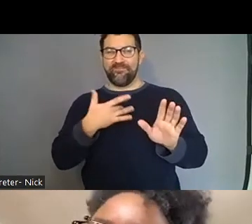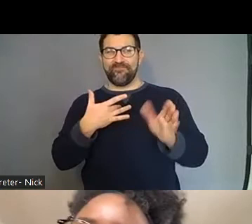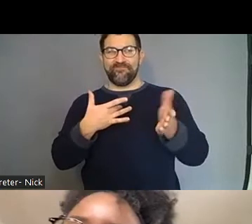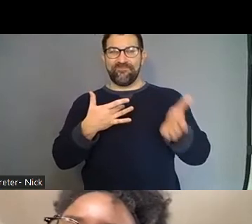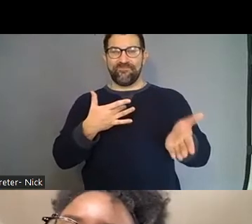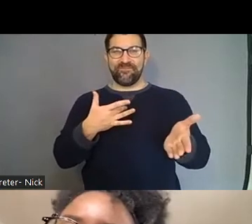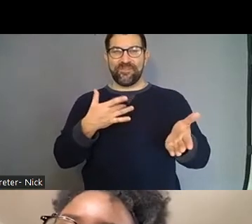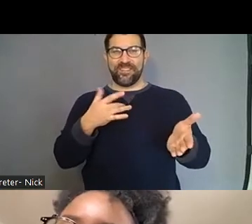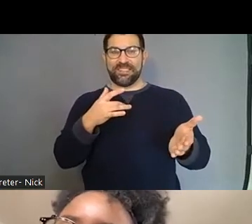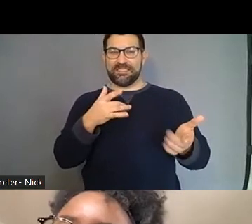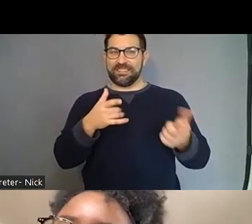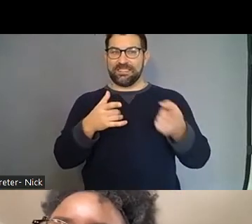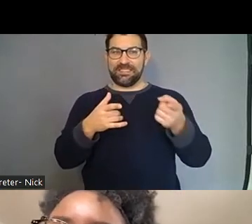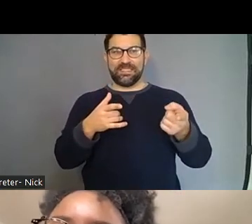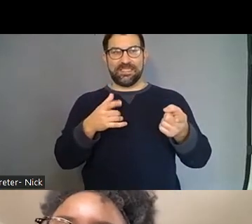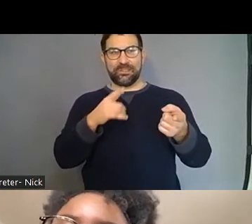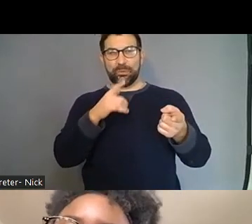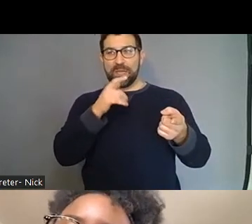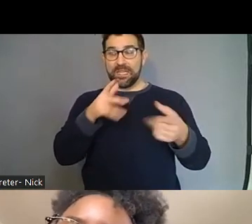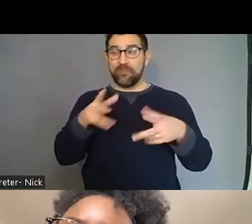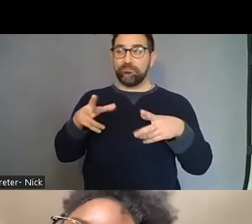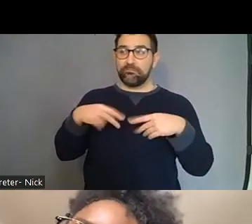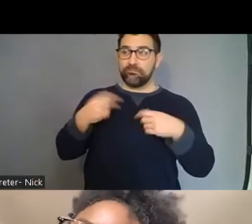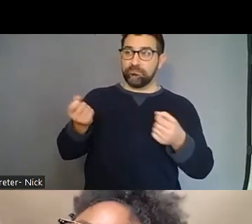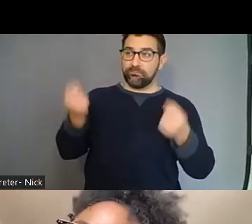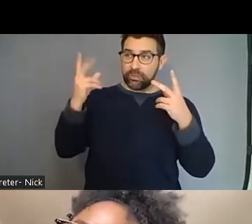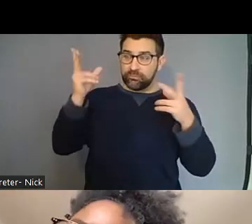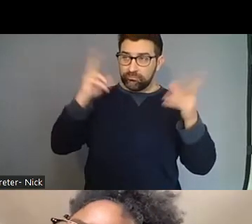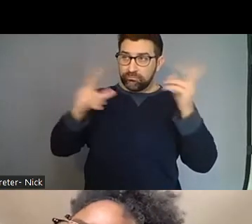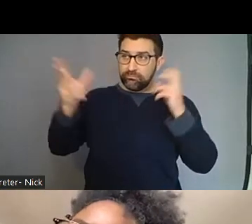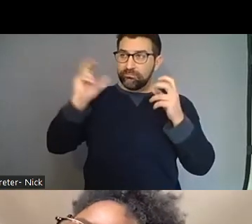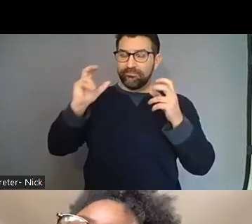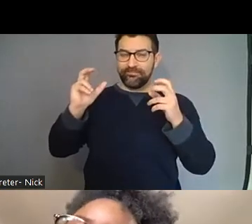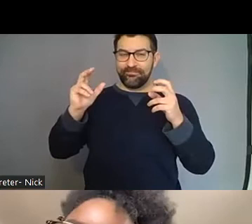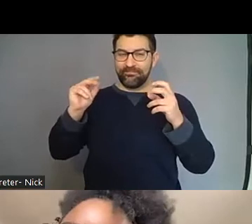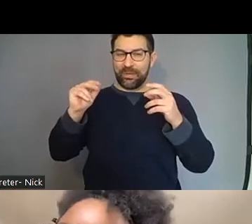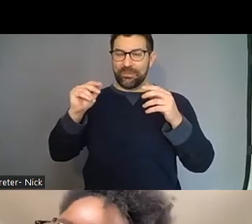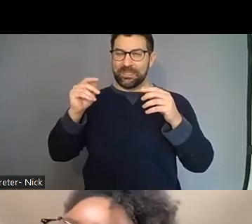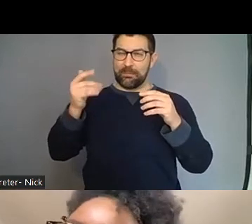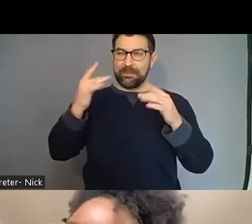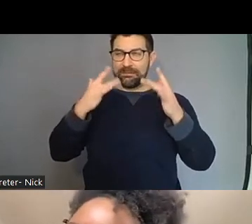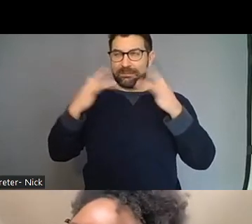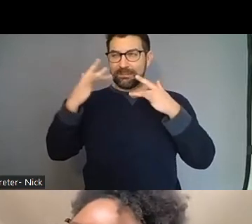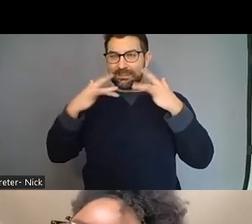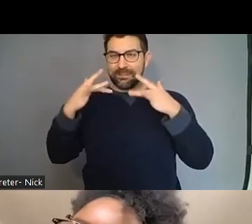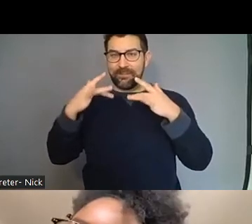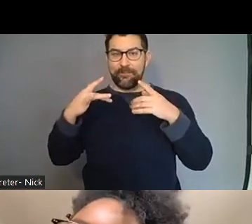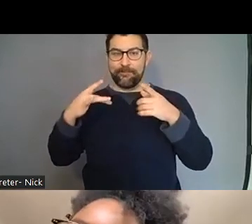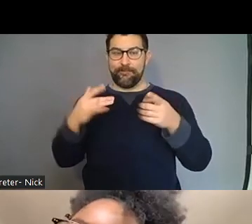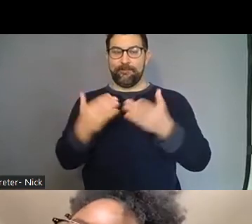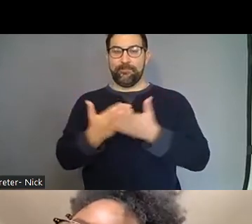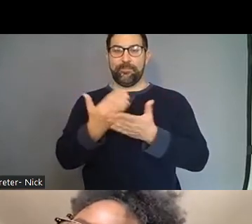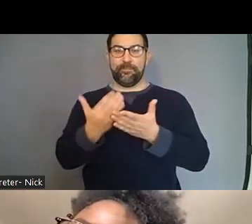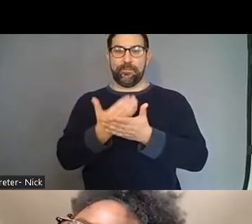some lack of receptiveness as well. And I mean, this is a new thing where students